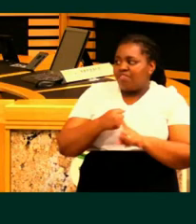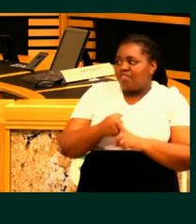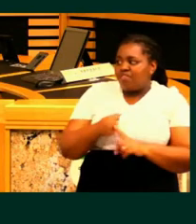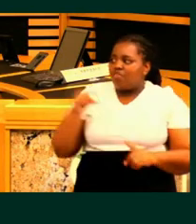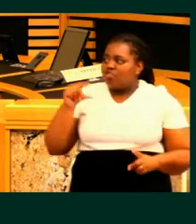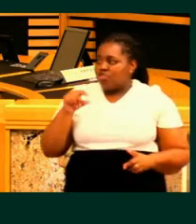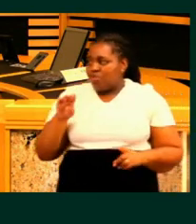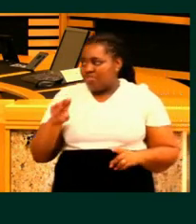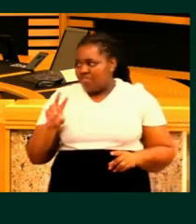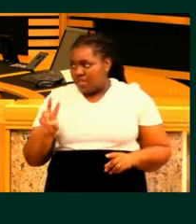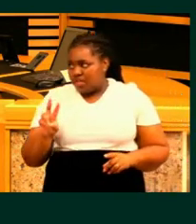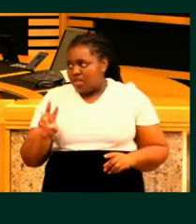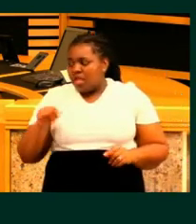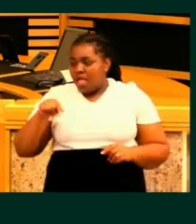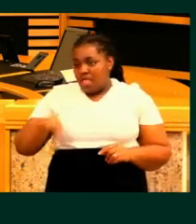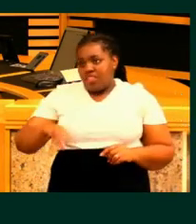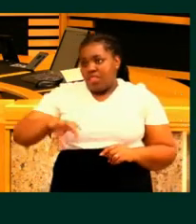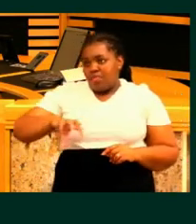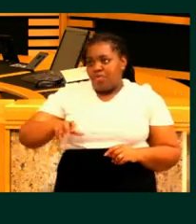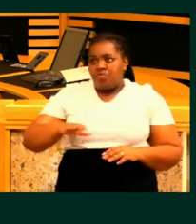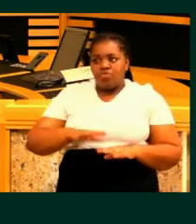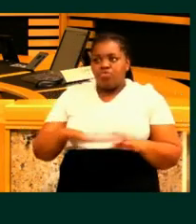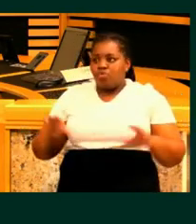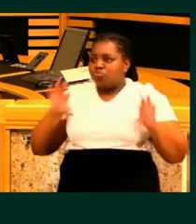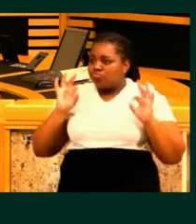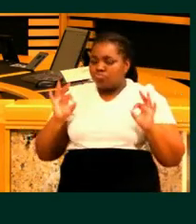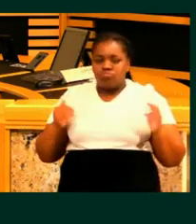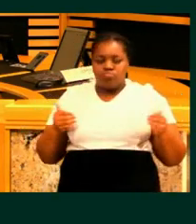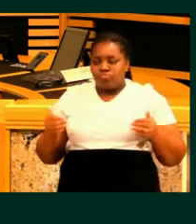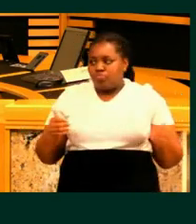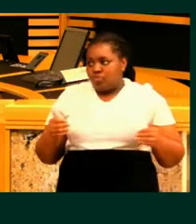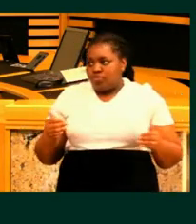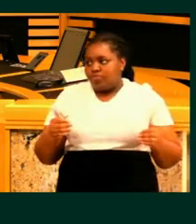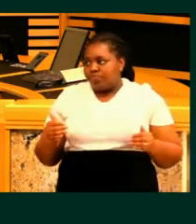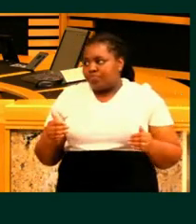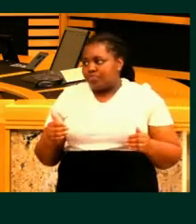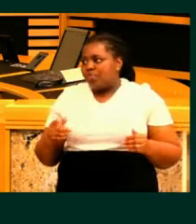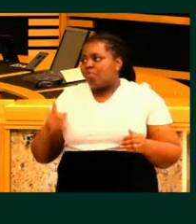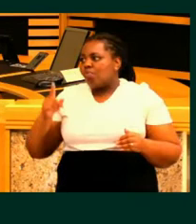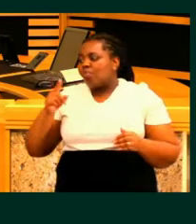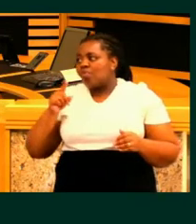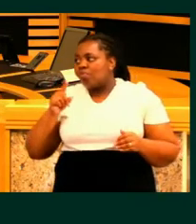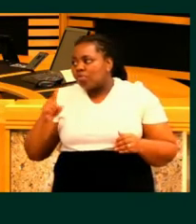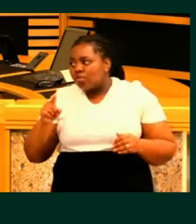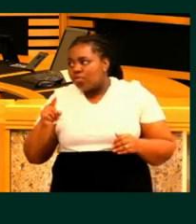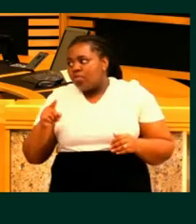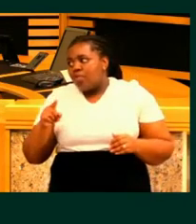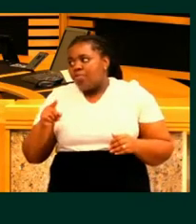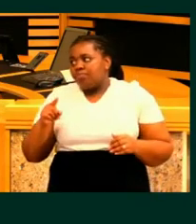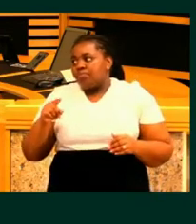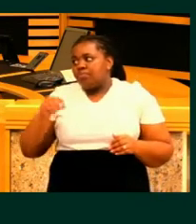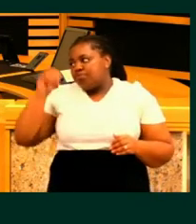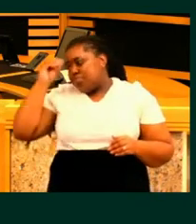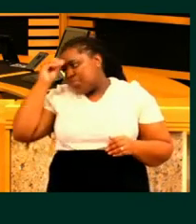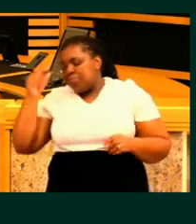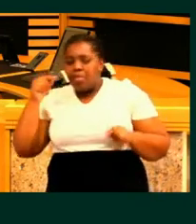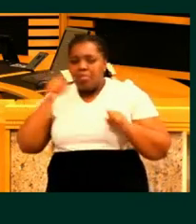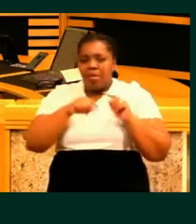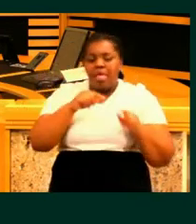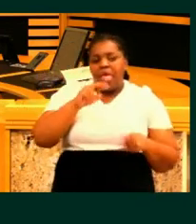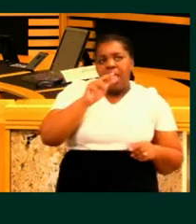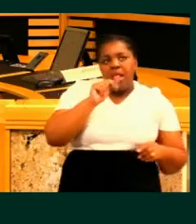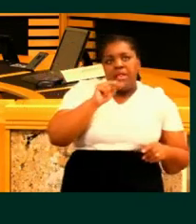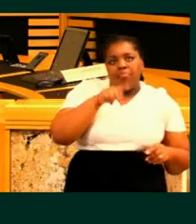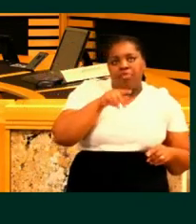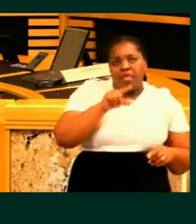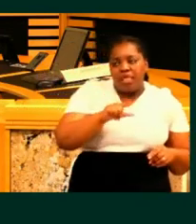gpv in the province is not well coordinated the the police are are blaming the NPA the NPA is